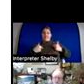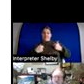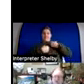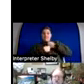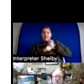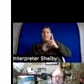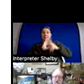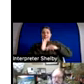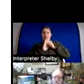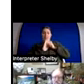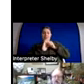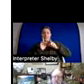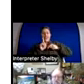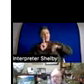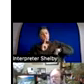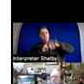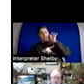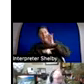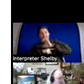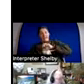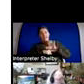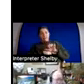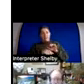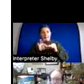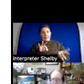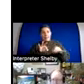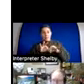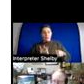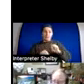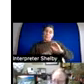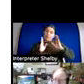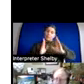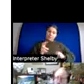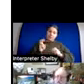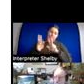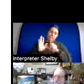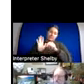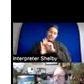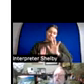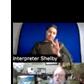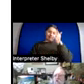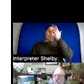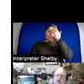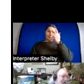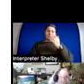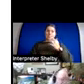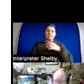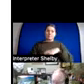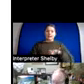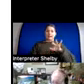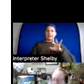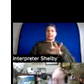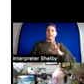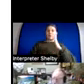manually select the captioning language and so the person who uploaded this video manually selected korean and it